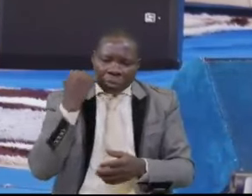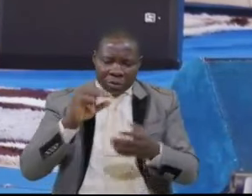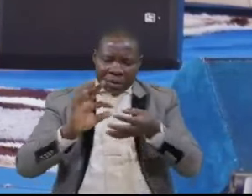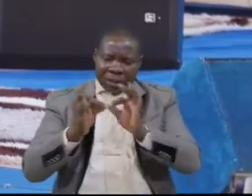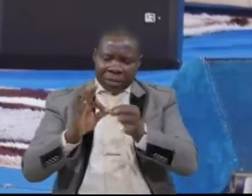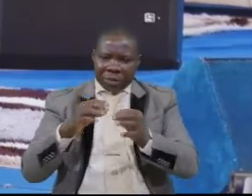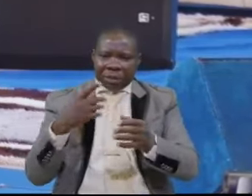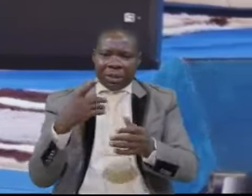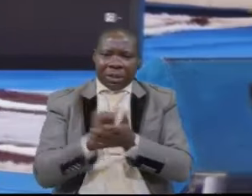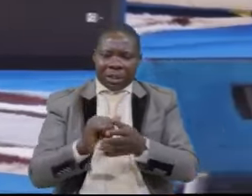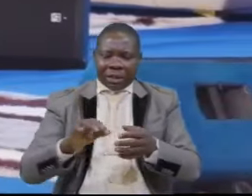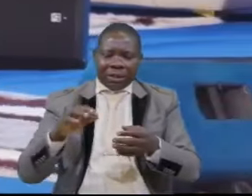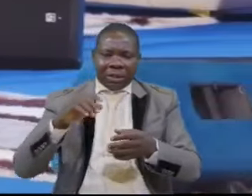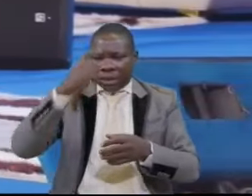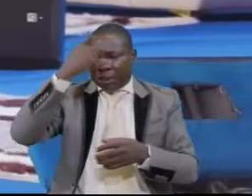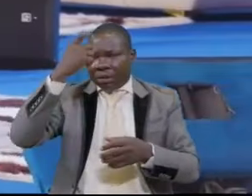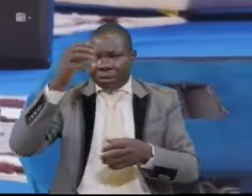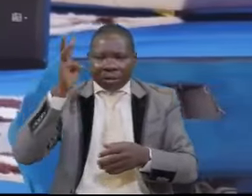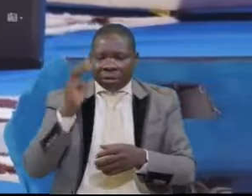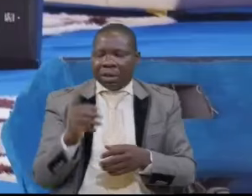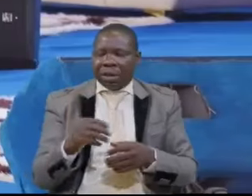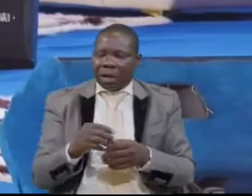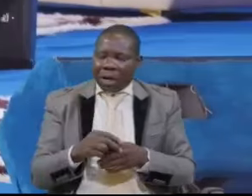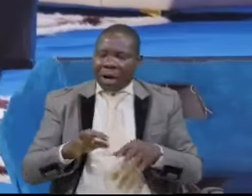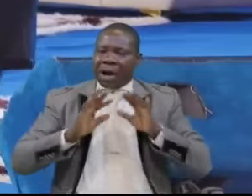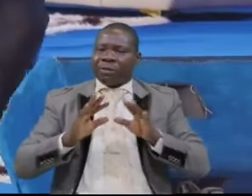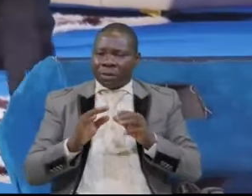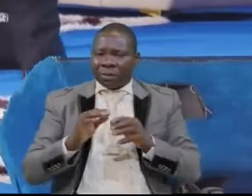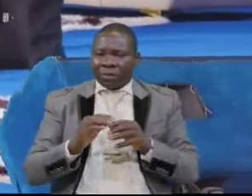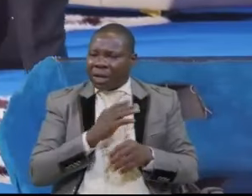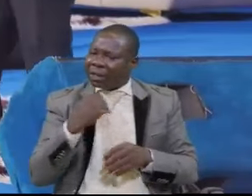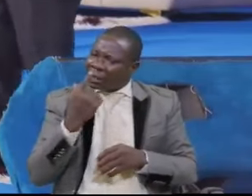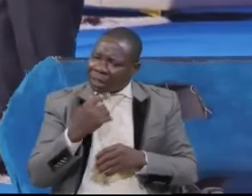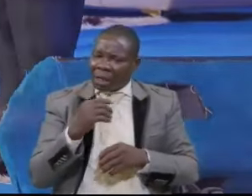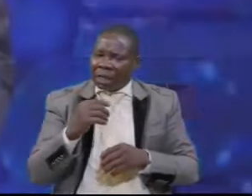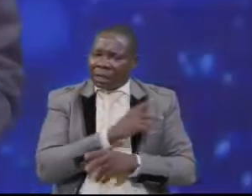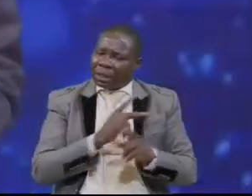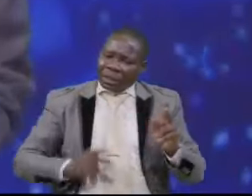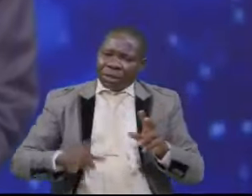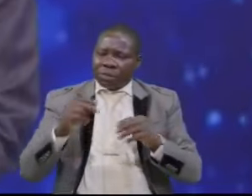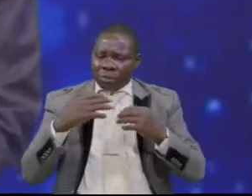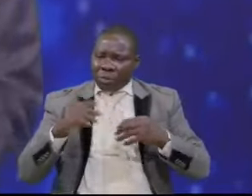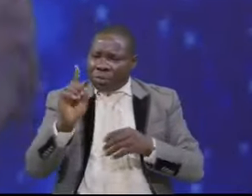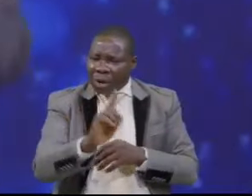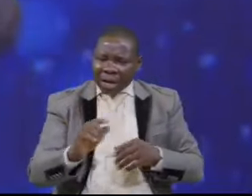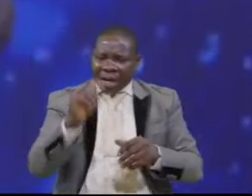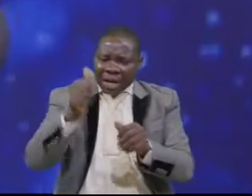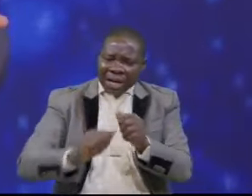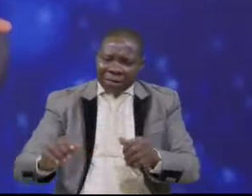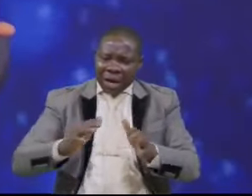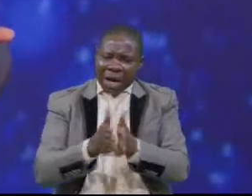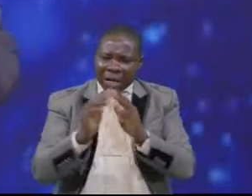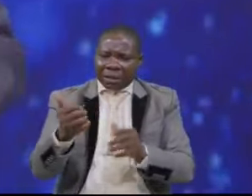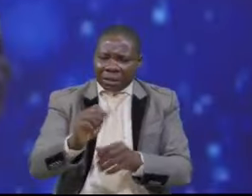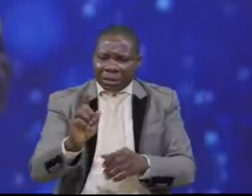afraid. They said, Nebuchadnezzar king, nobody ever asked anybody to come and recover the dream he